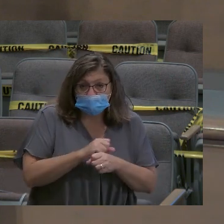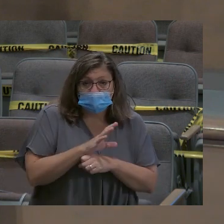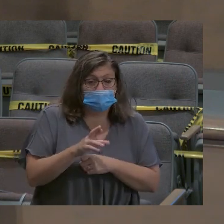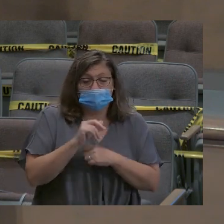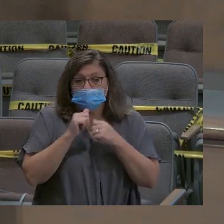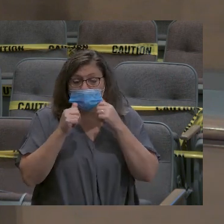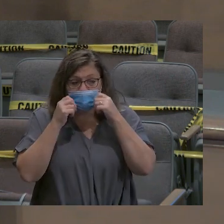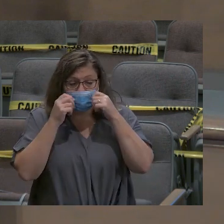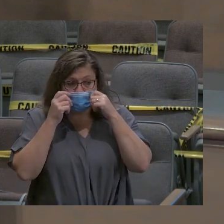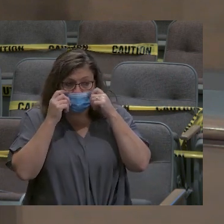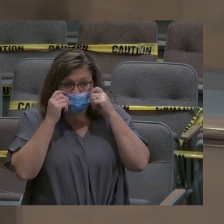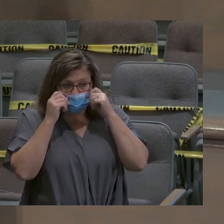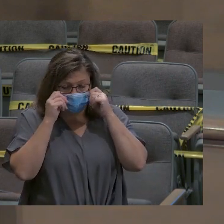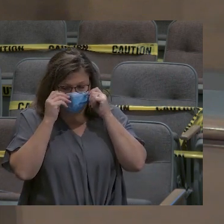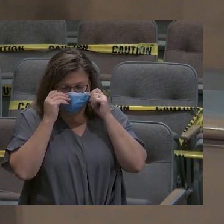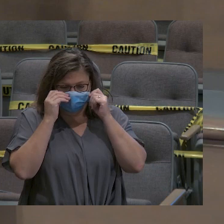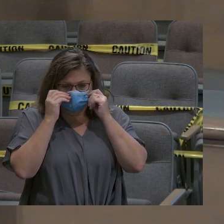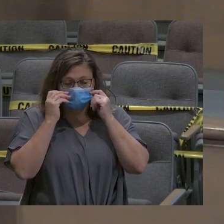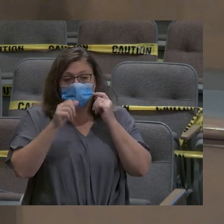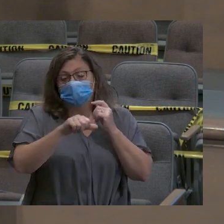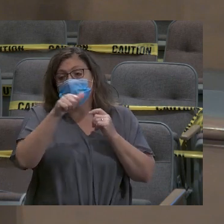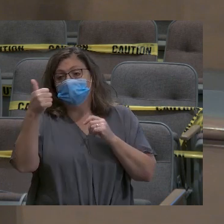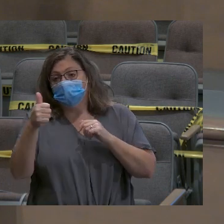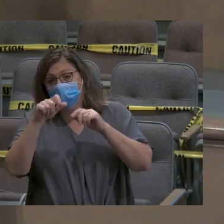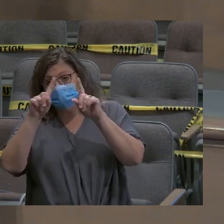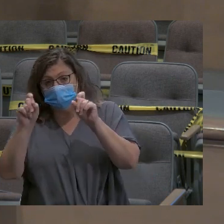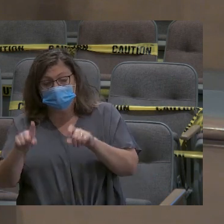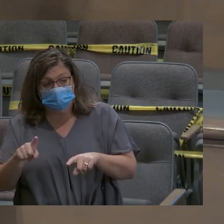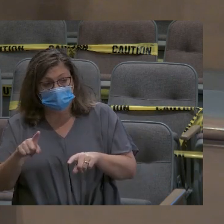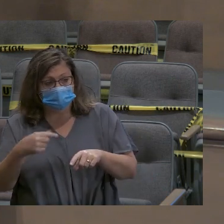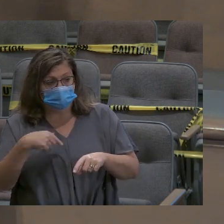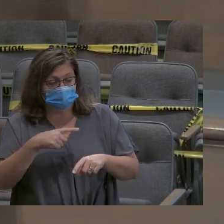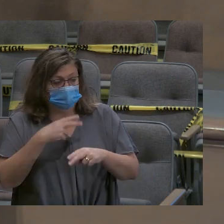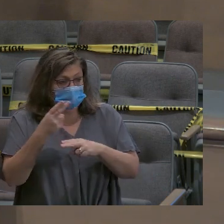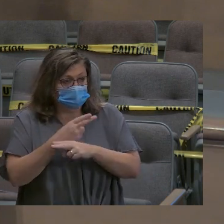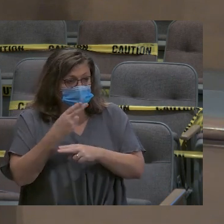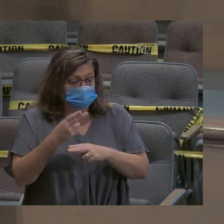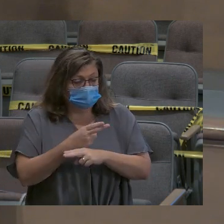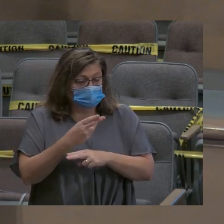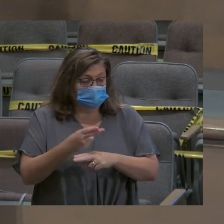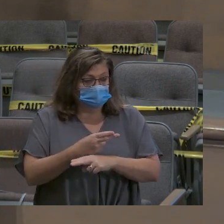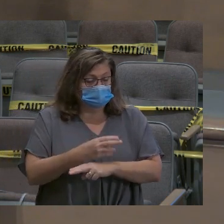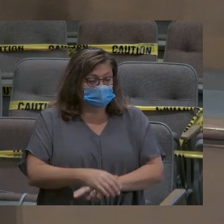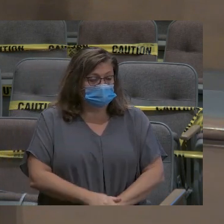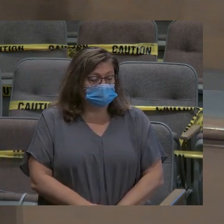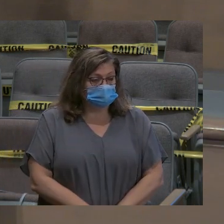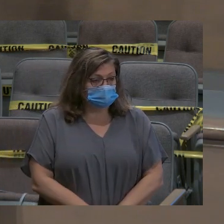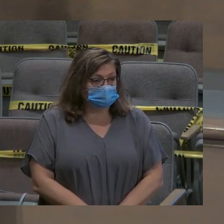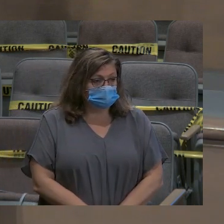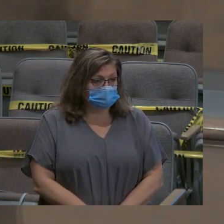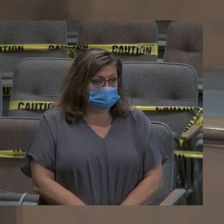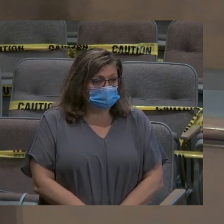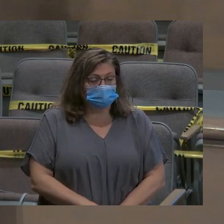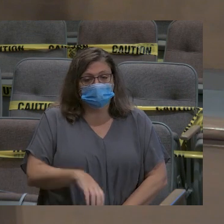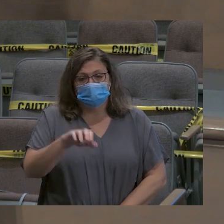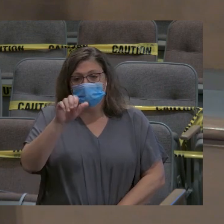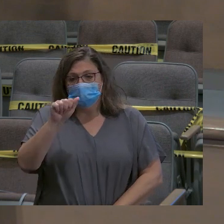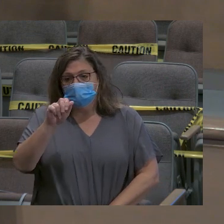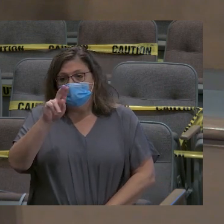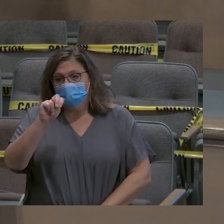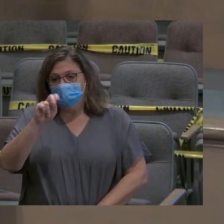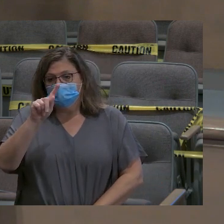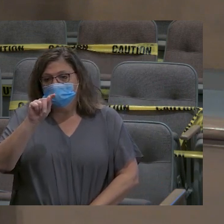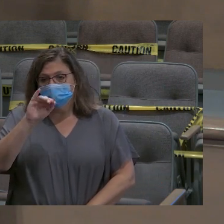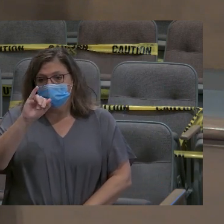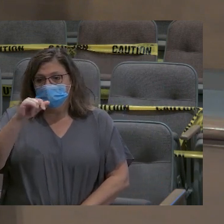test that is also used more and more nowadays is an antigen test.